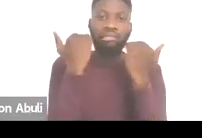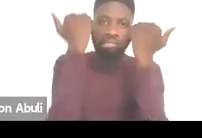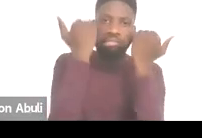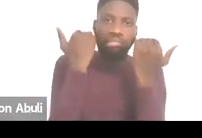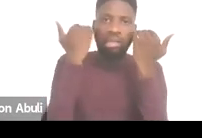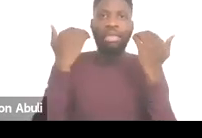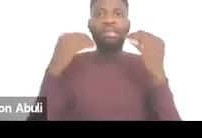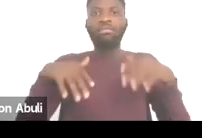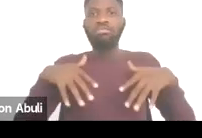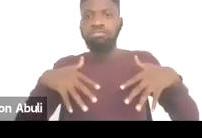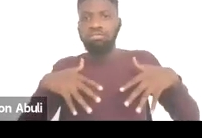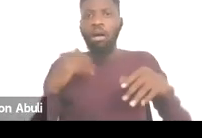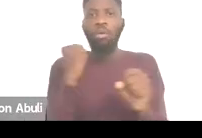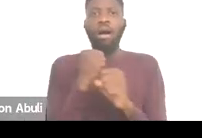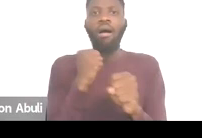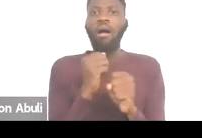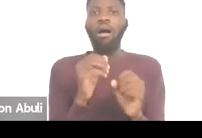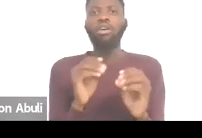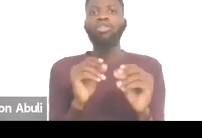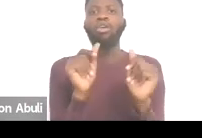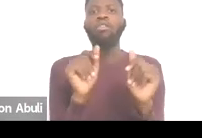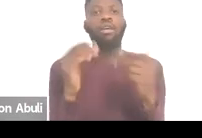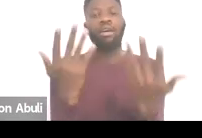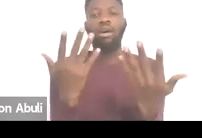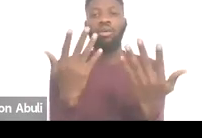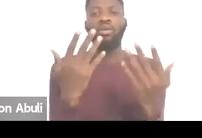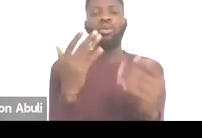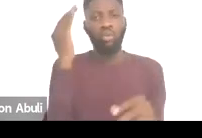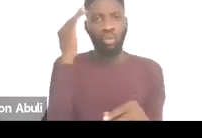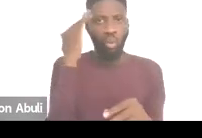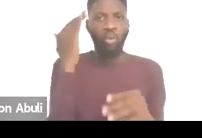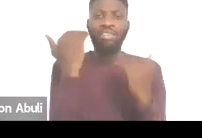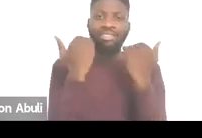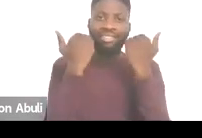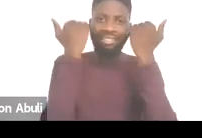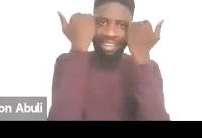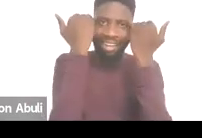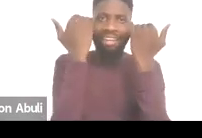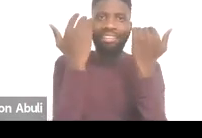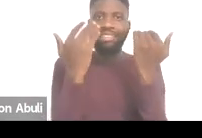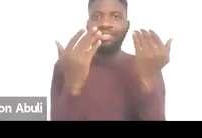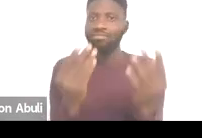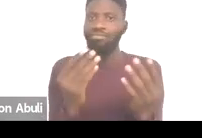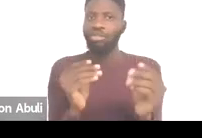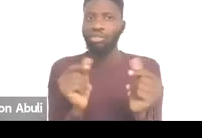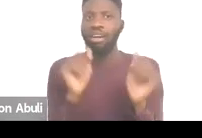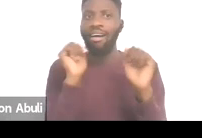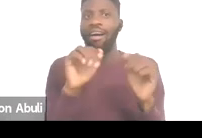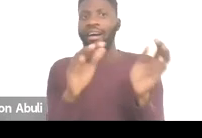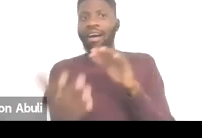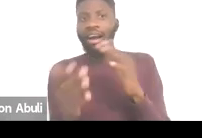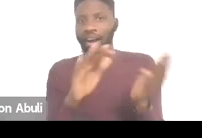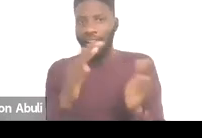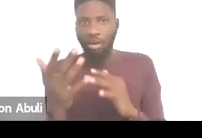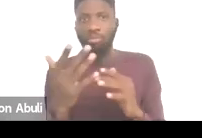work. We want to identify stress and strategies for coping with this kind of stress. Is it work